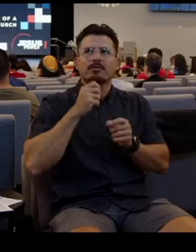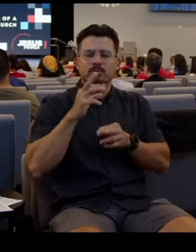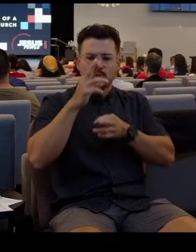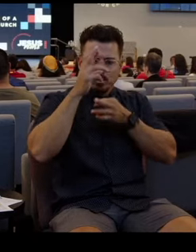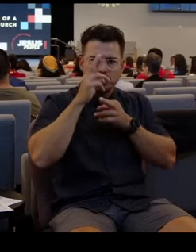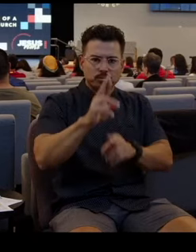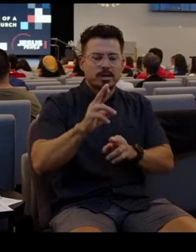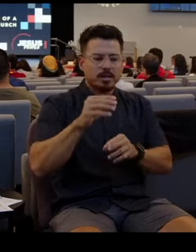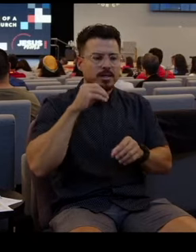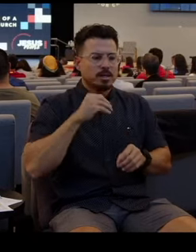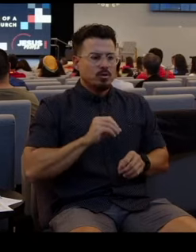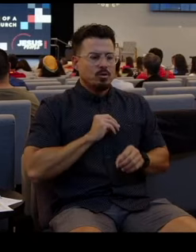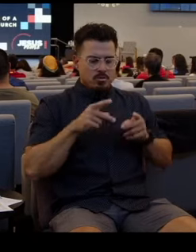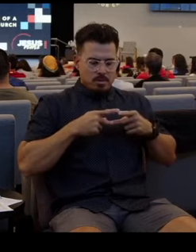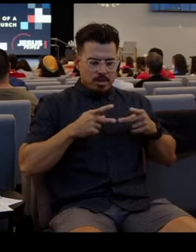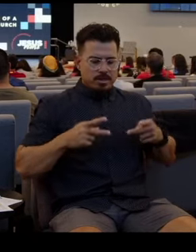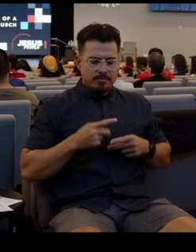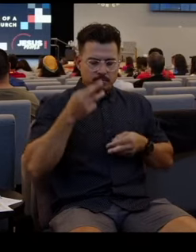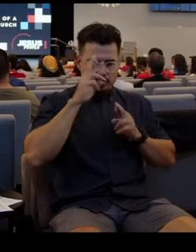respected in its own right.